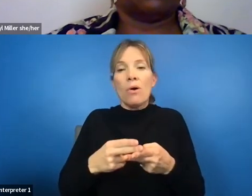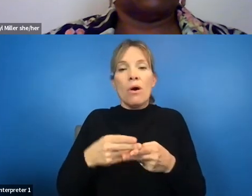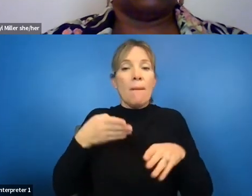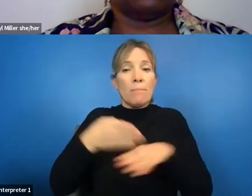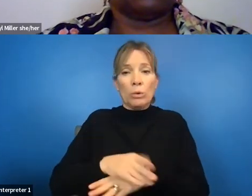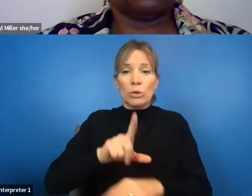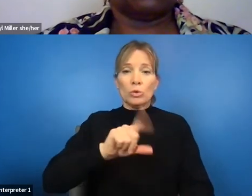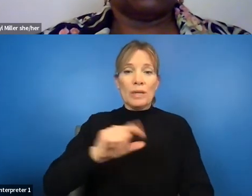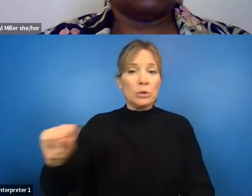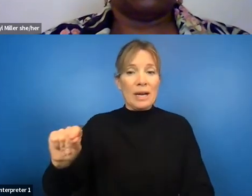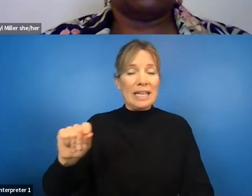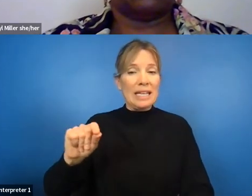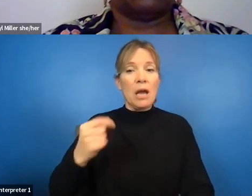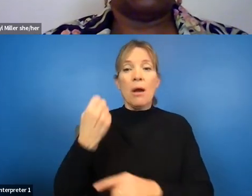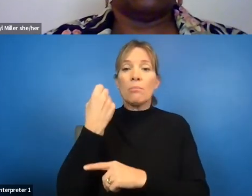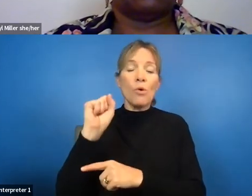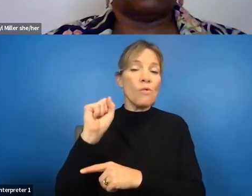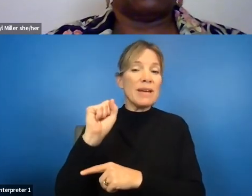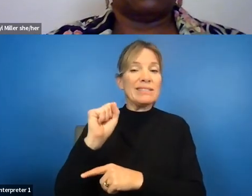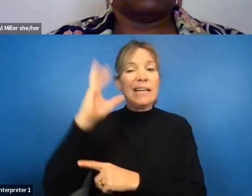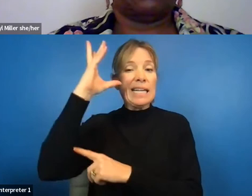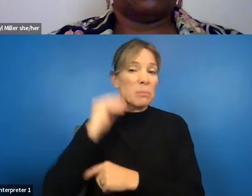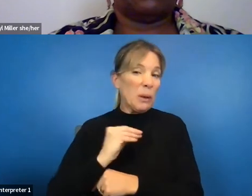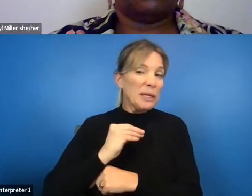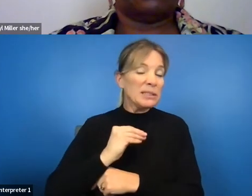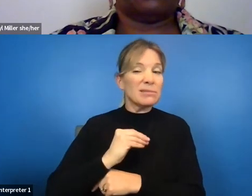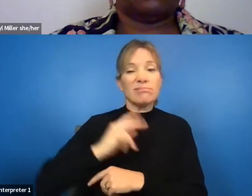2020 movement experience.